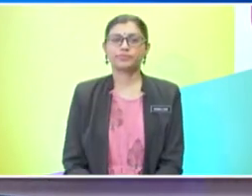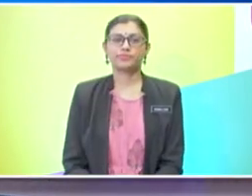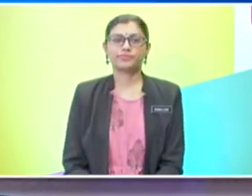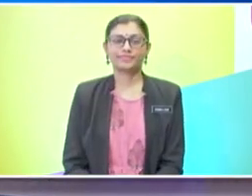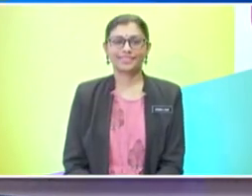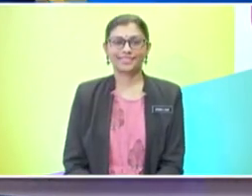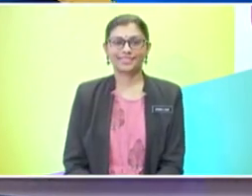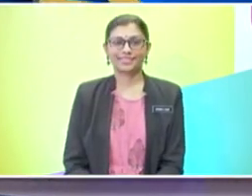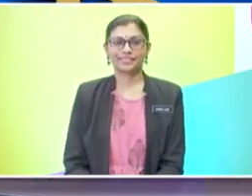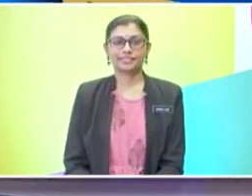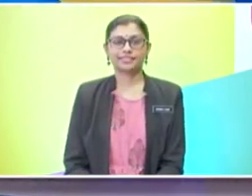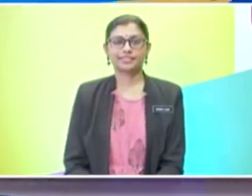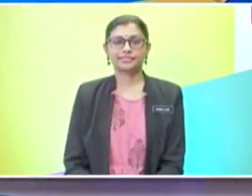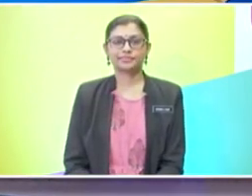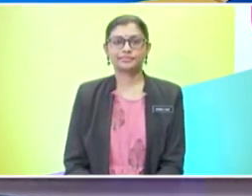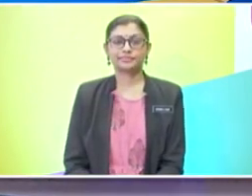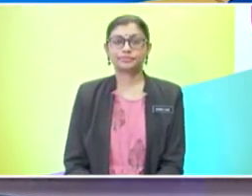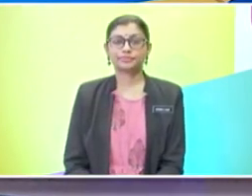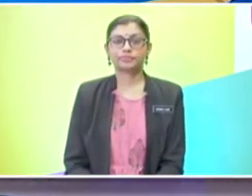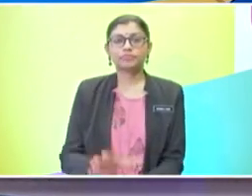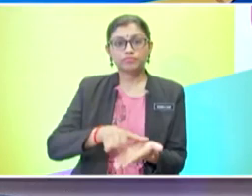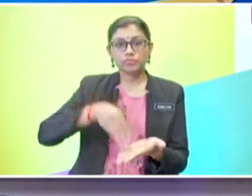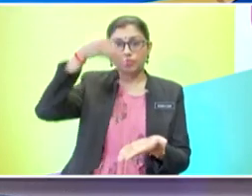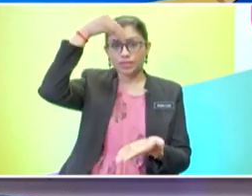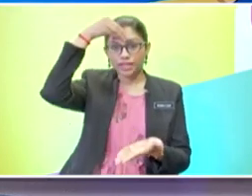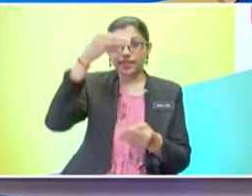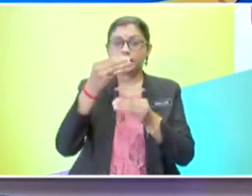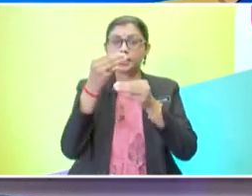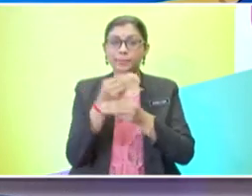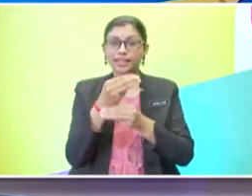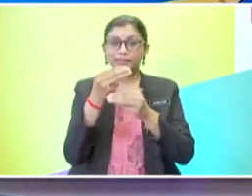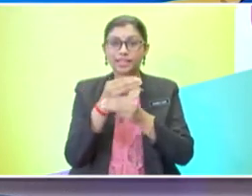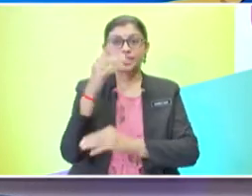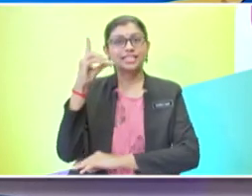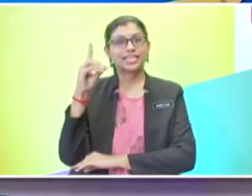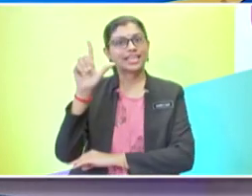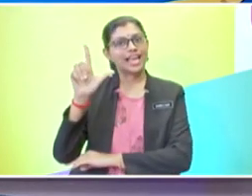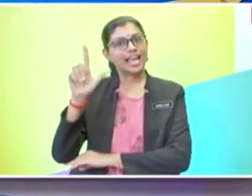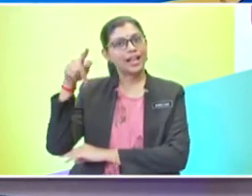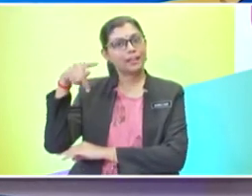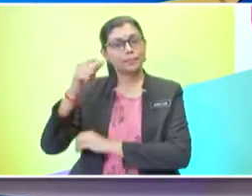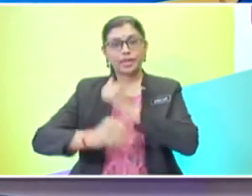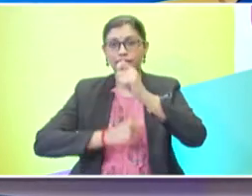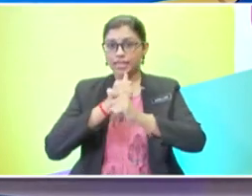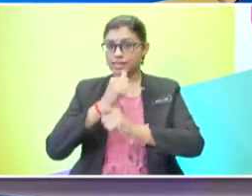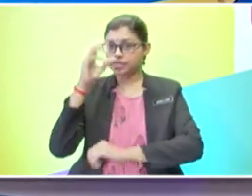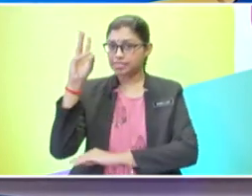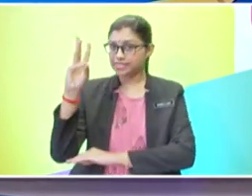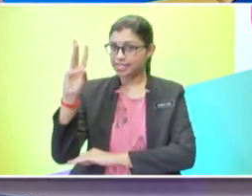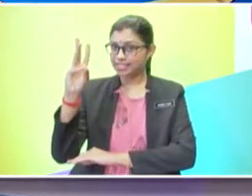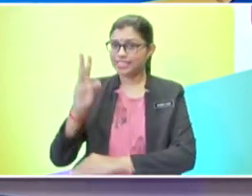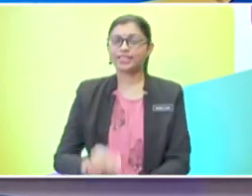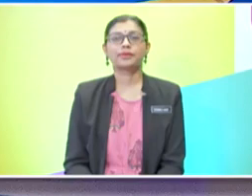happening right now. Our subject for today is Mathematics DLP Year 6. Now, what does